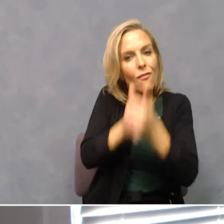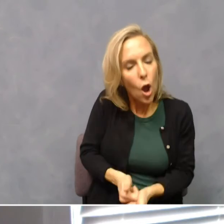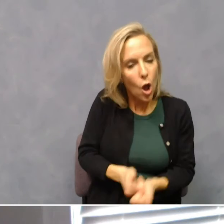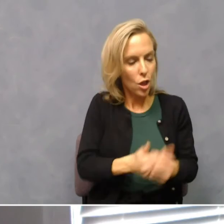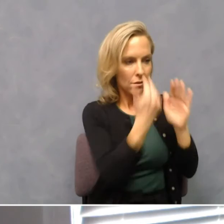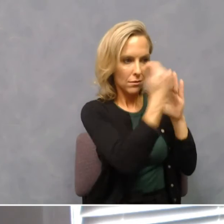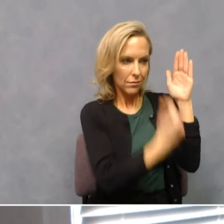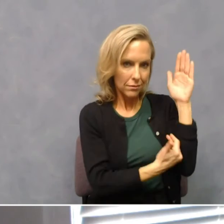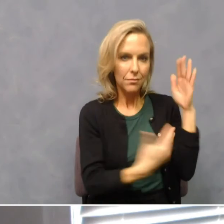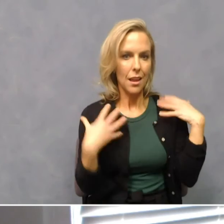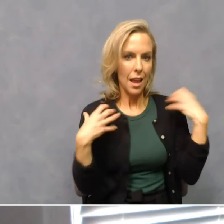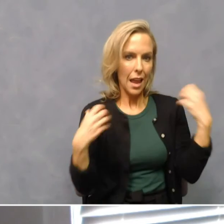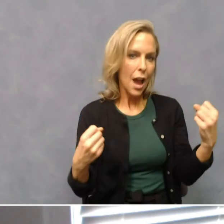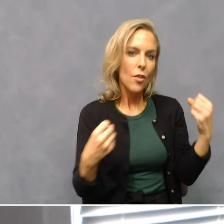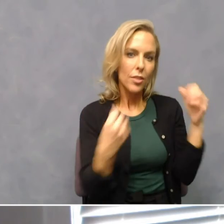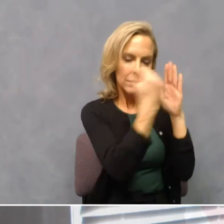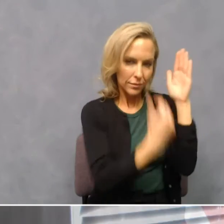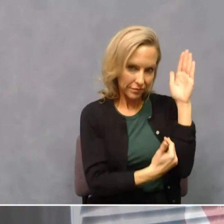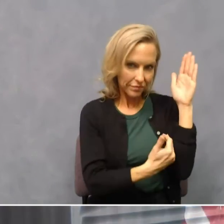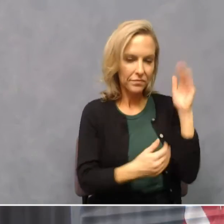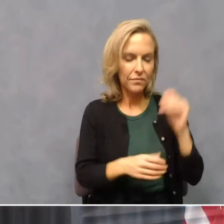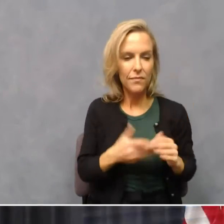for this time, and it's back to you.